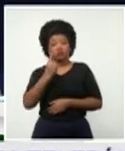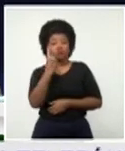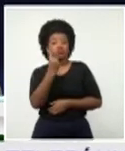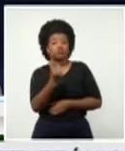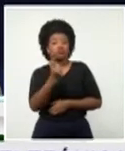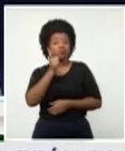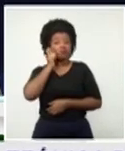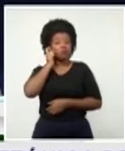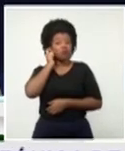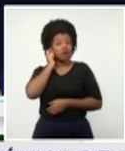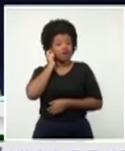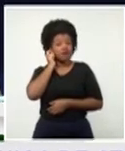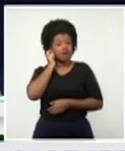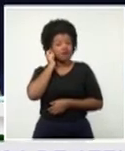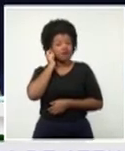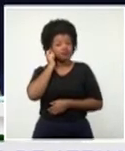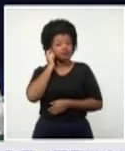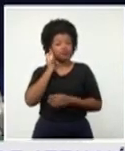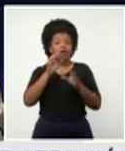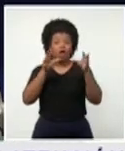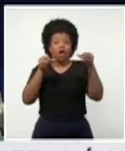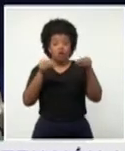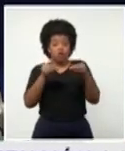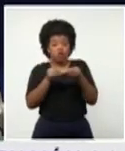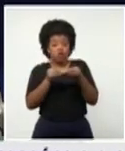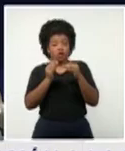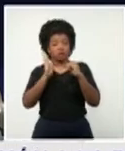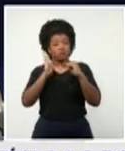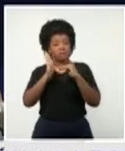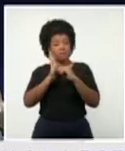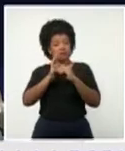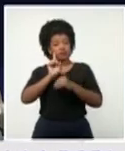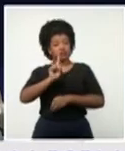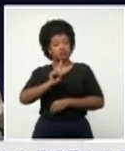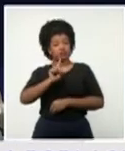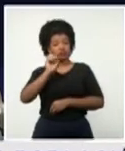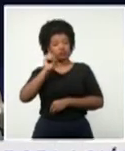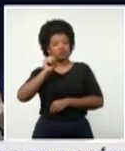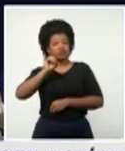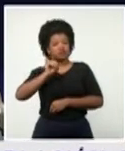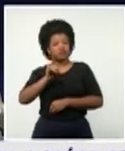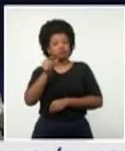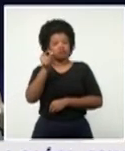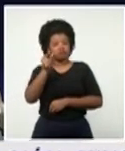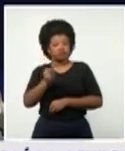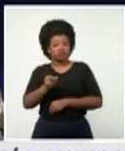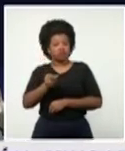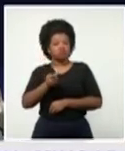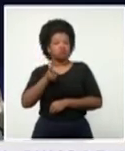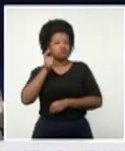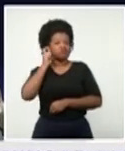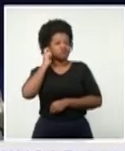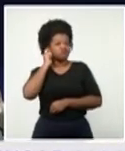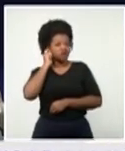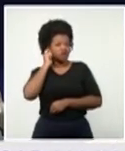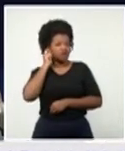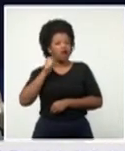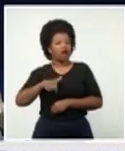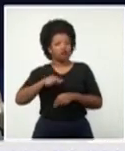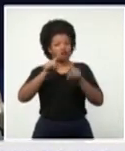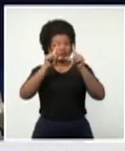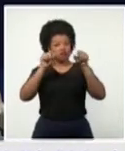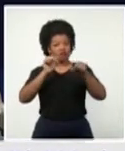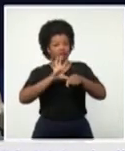50.6%. There was 1 case who was female, totaling 1,106 patients of the